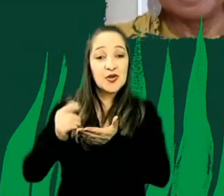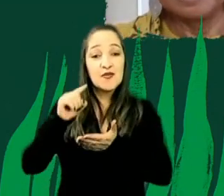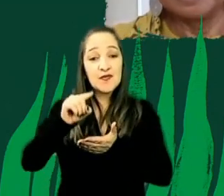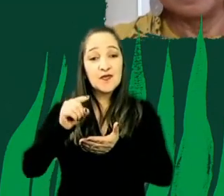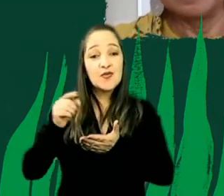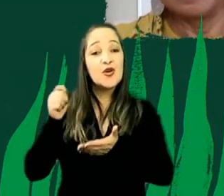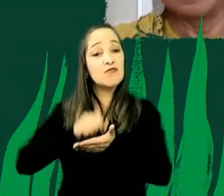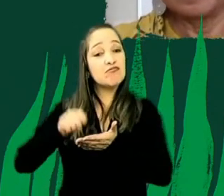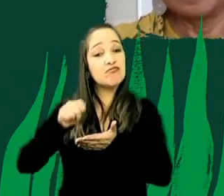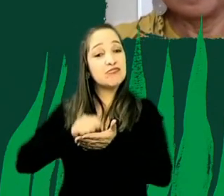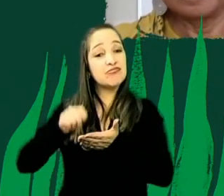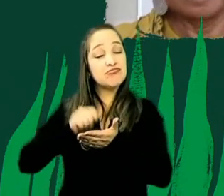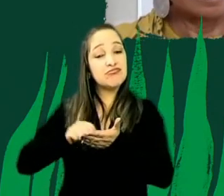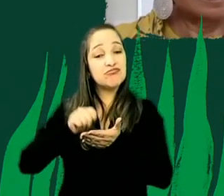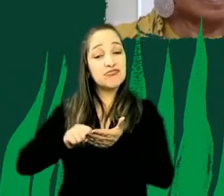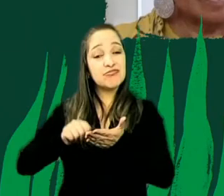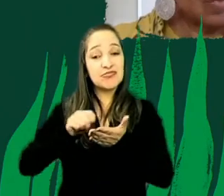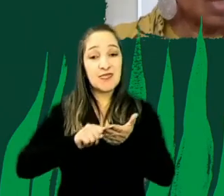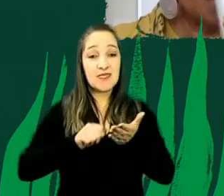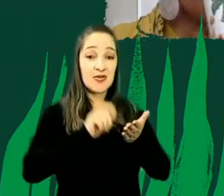write in Black